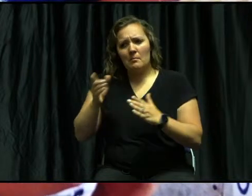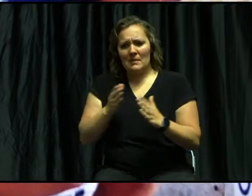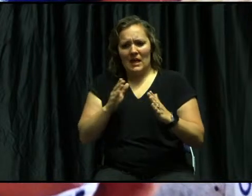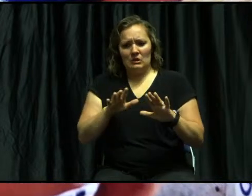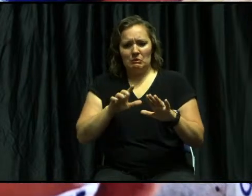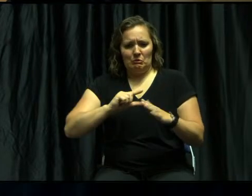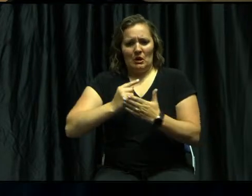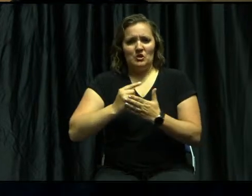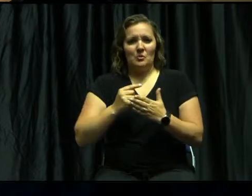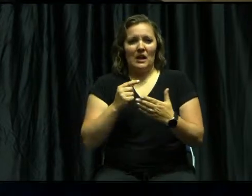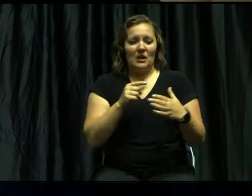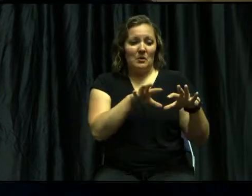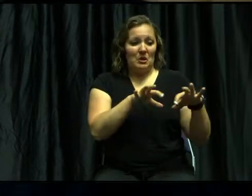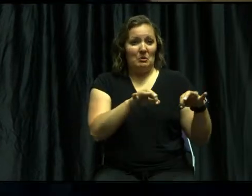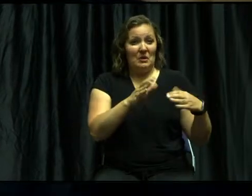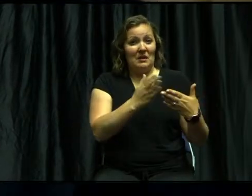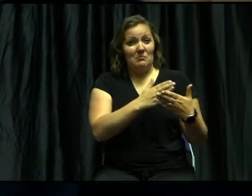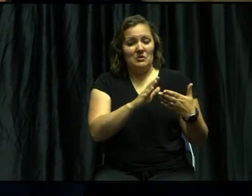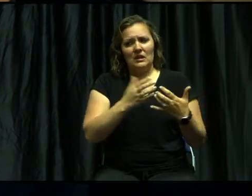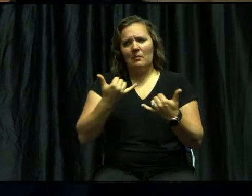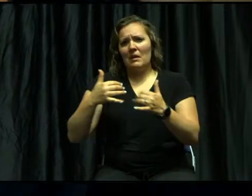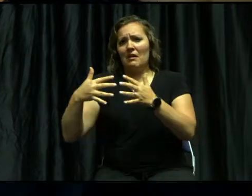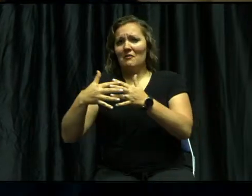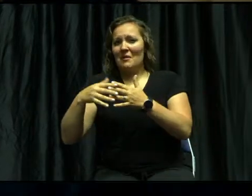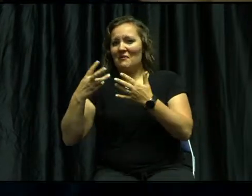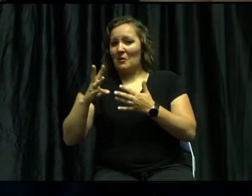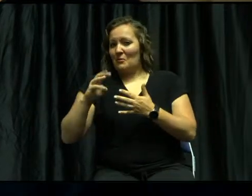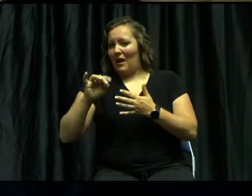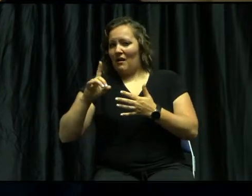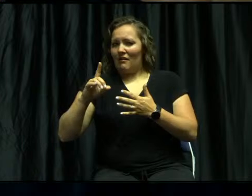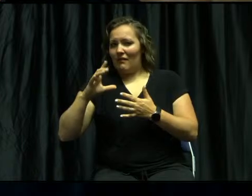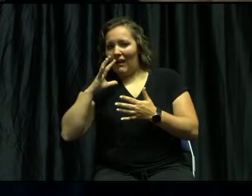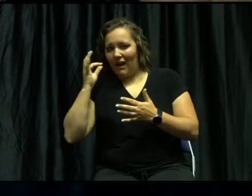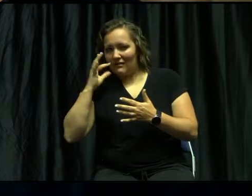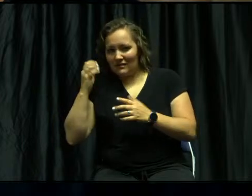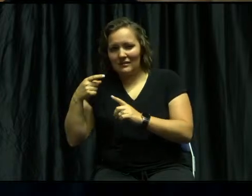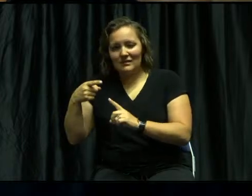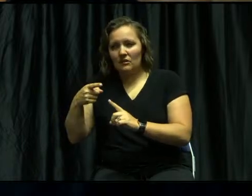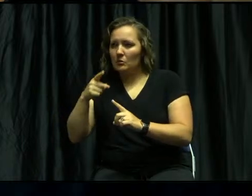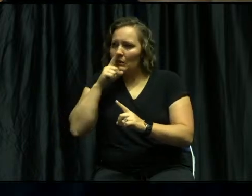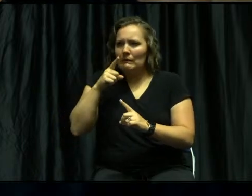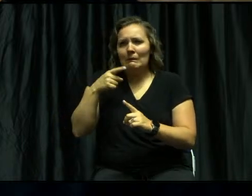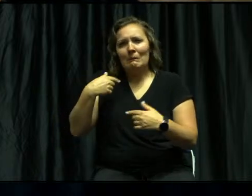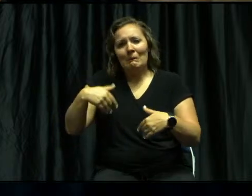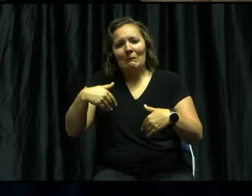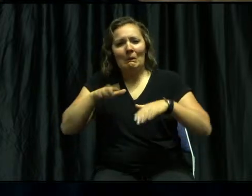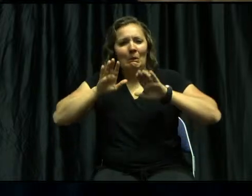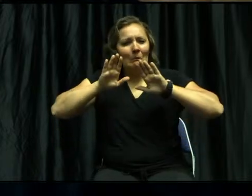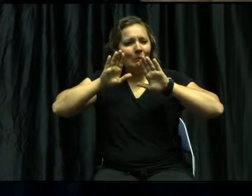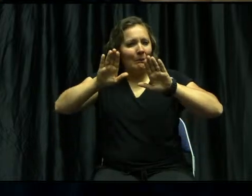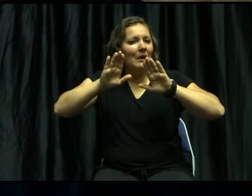degree in music. Playing football for the Wildcats was an incredible